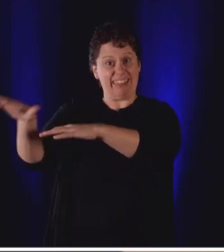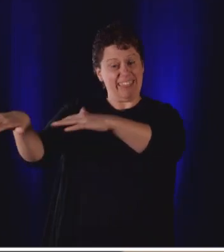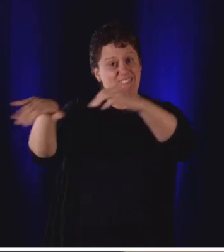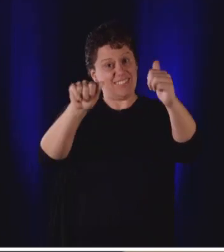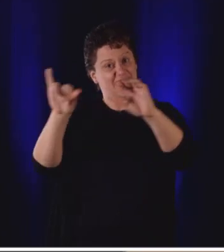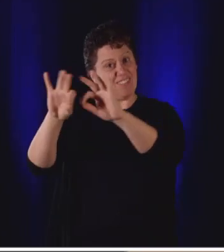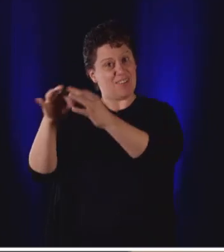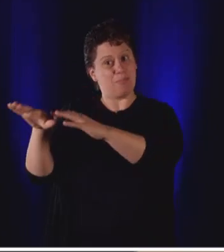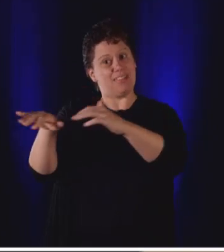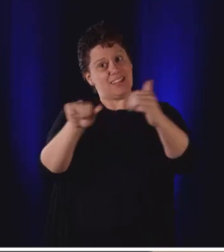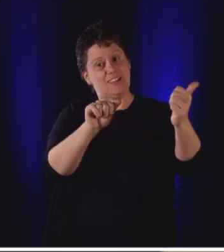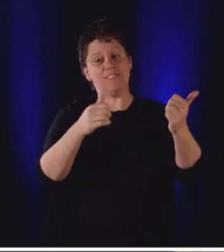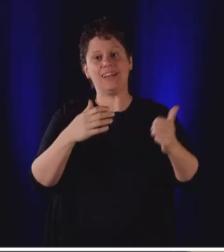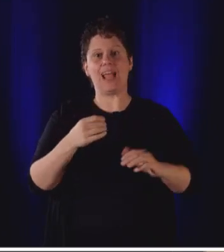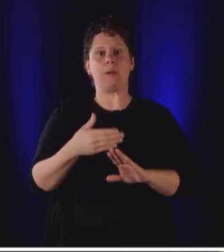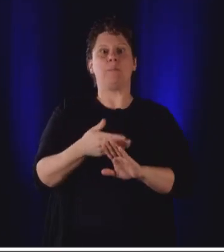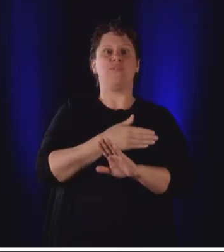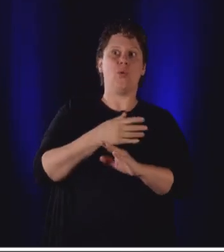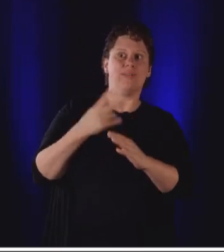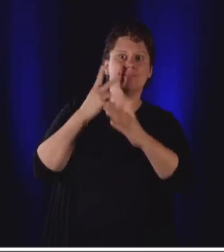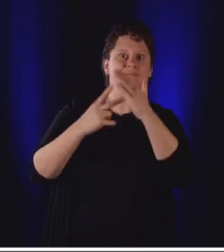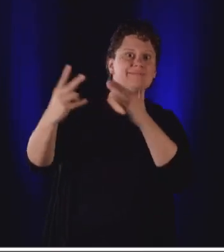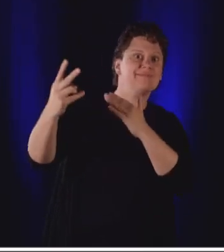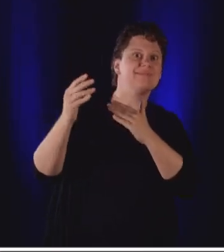the imposing or the imploding